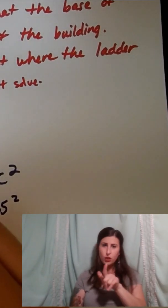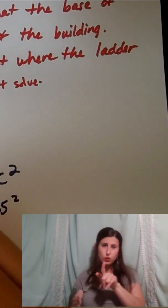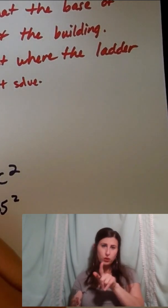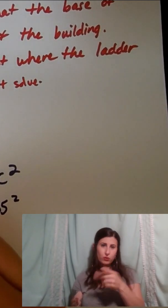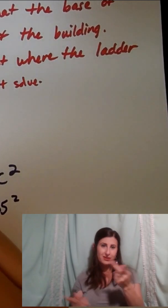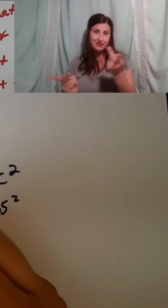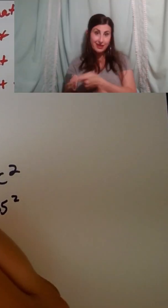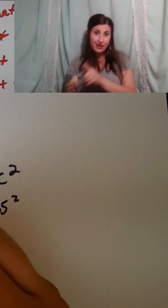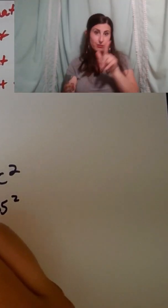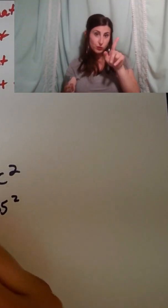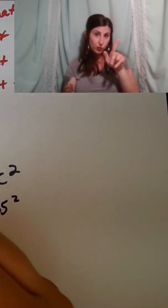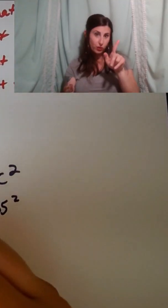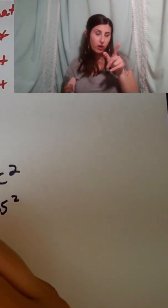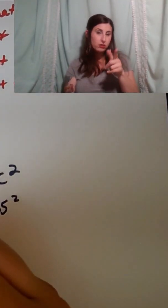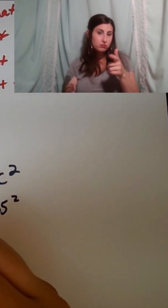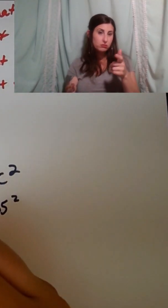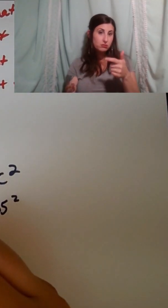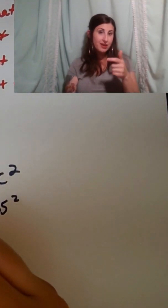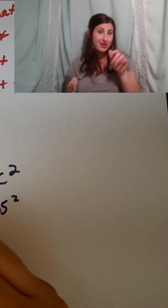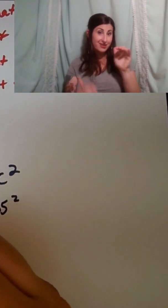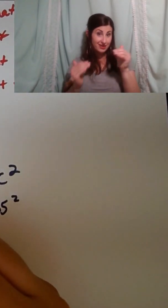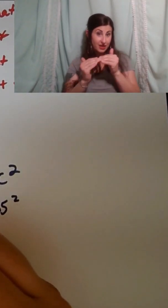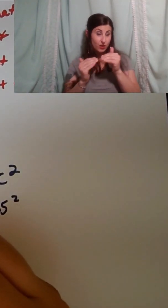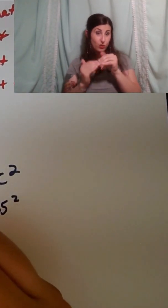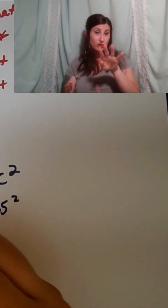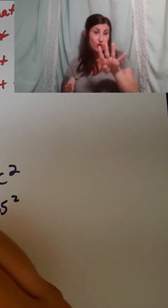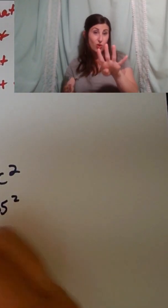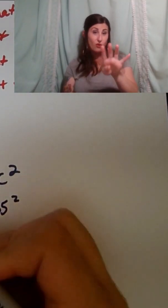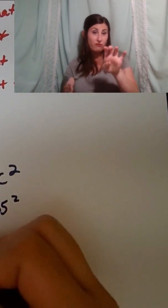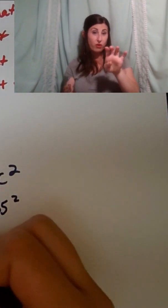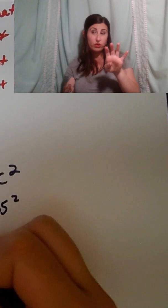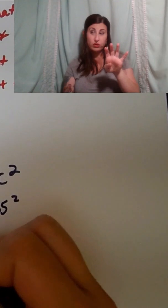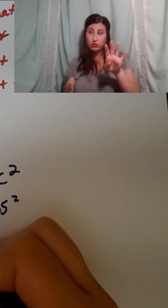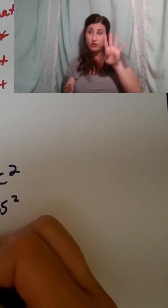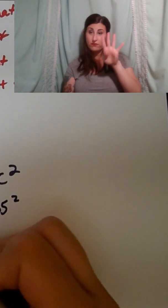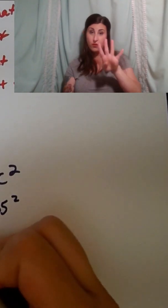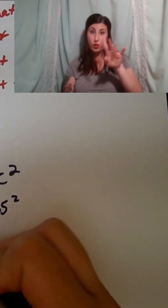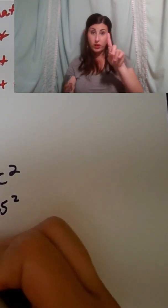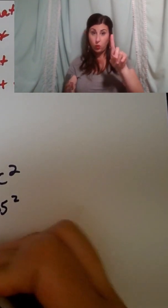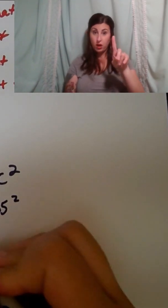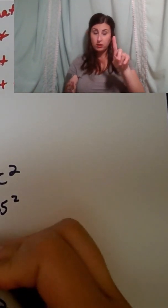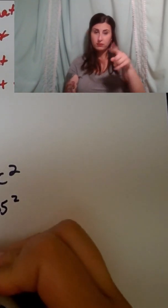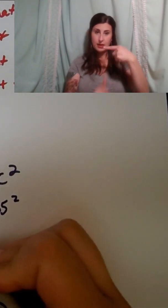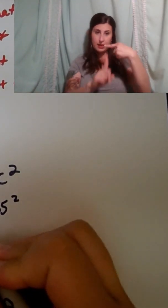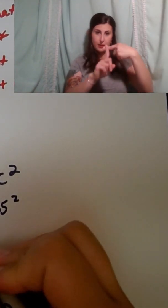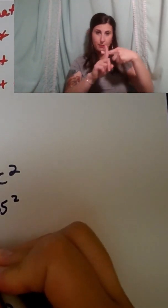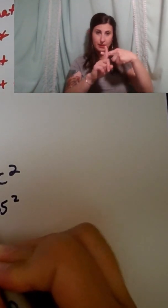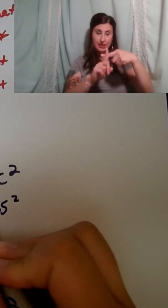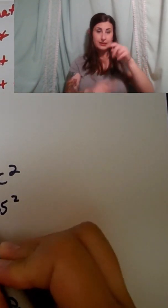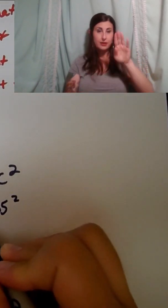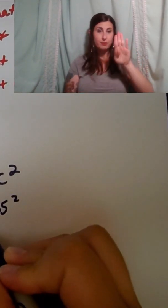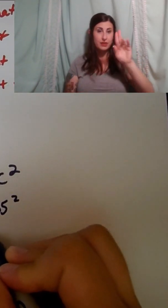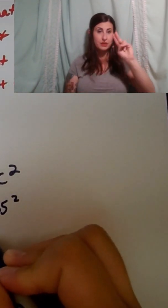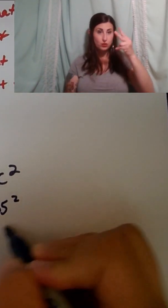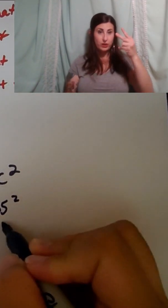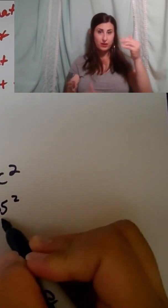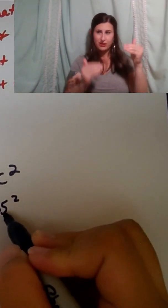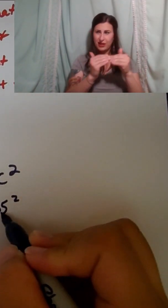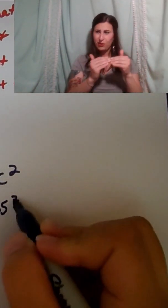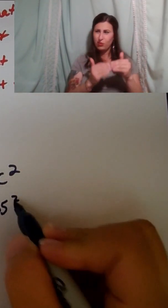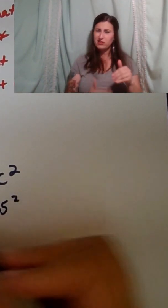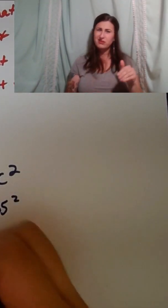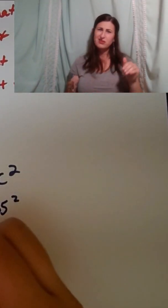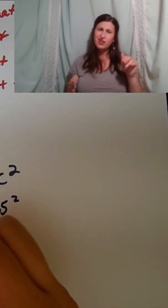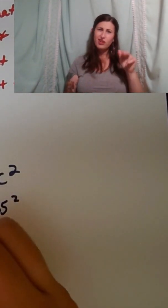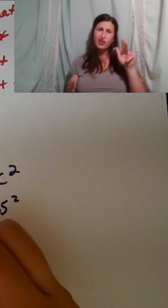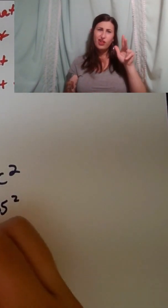do 21 times 21, and when I do, I get 441. Plus b squared equals,